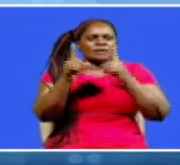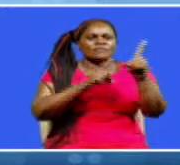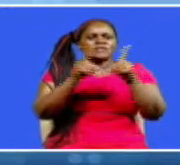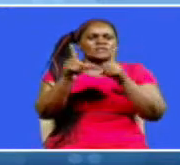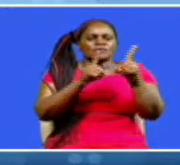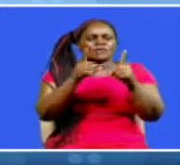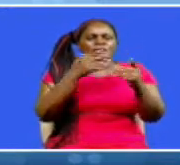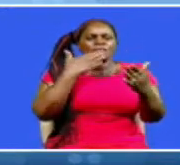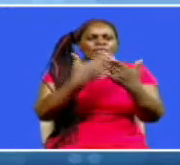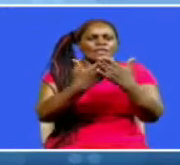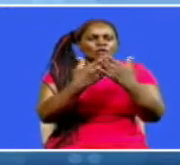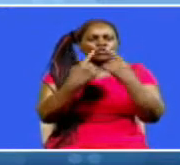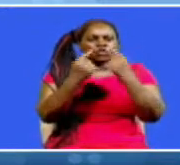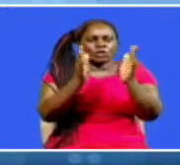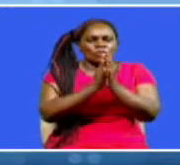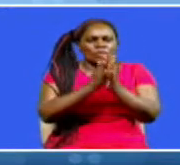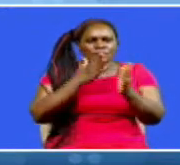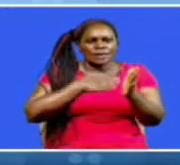for speaking to us.